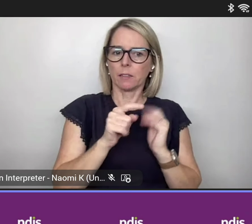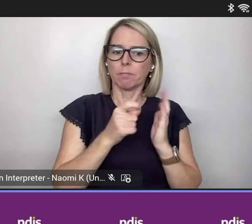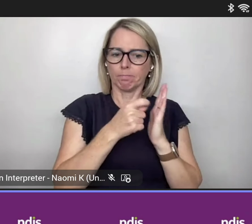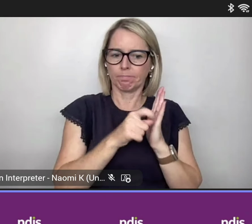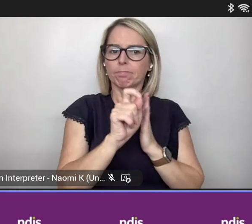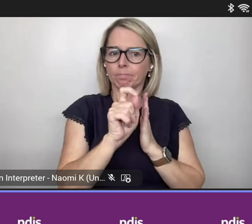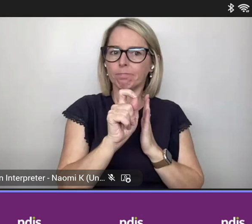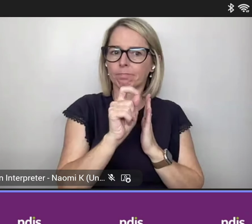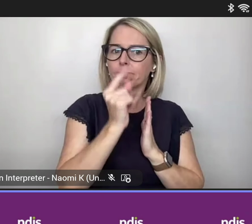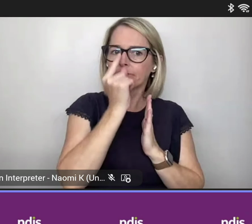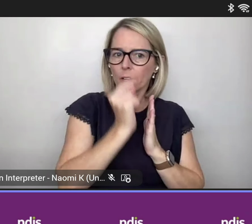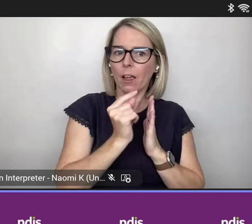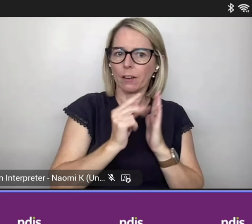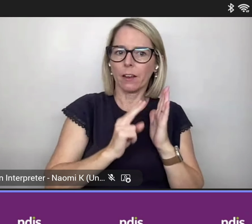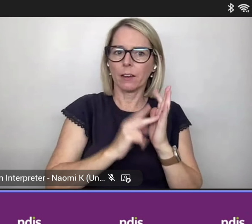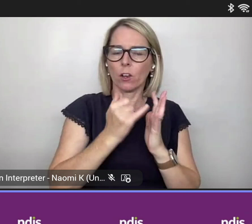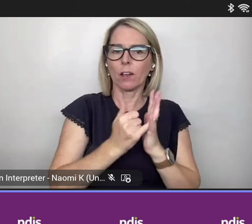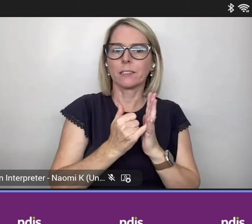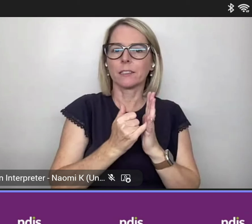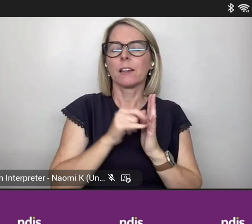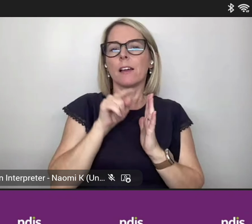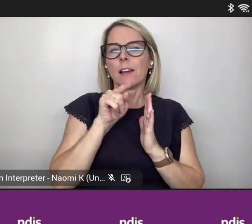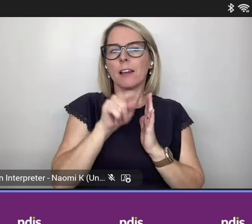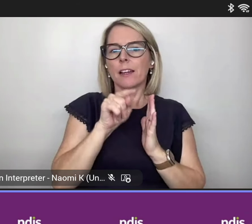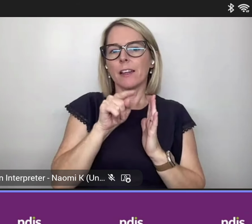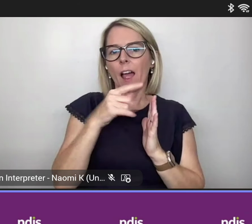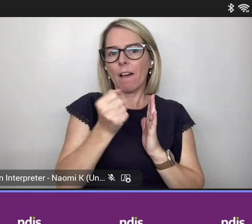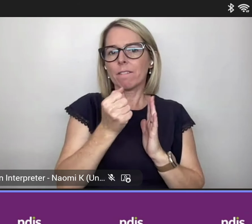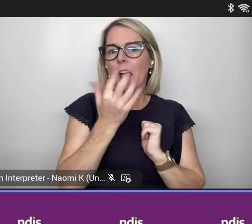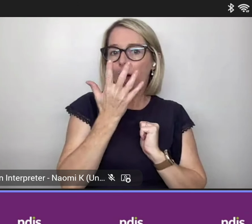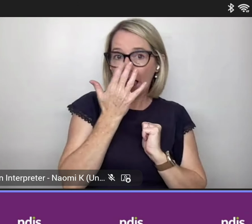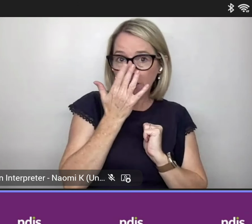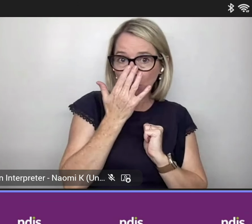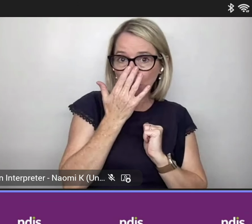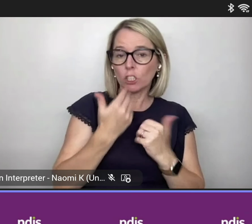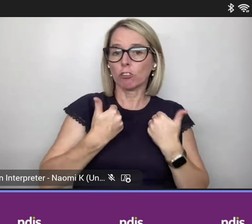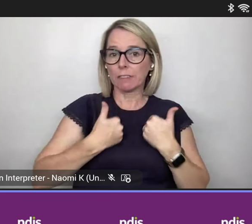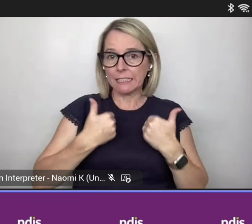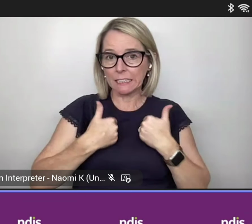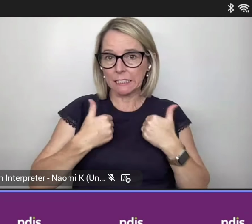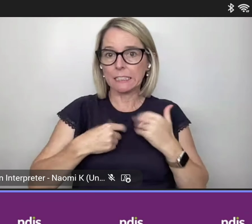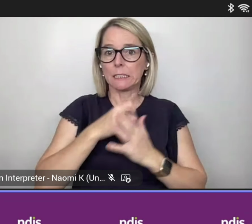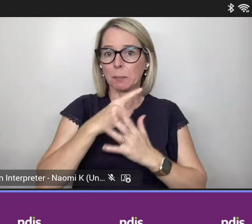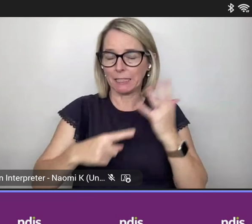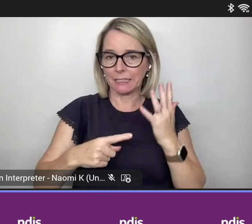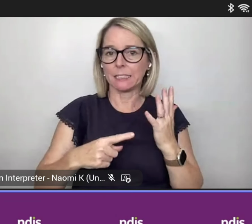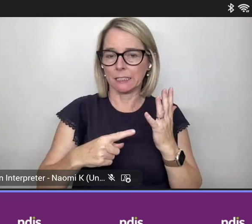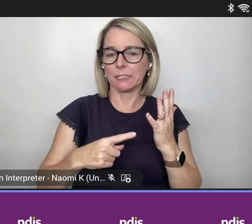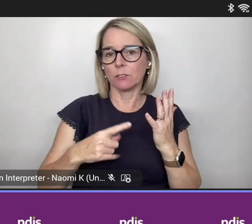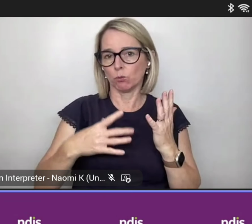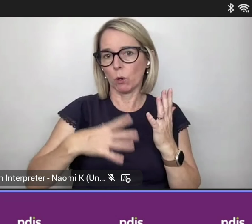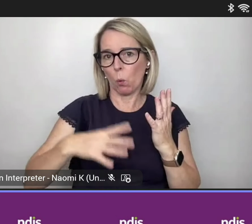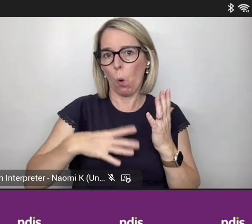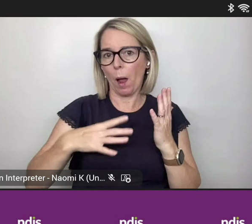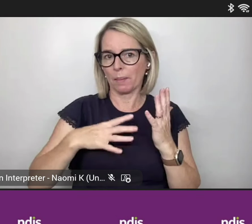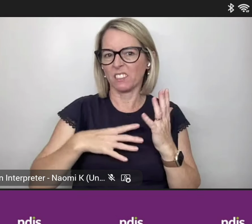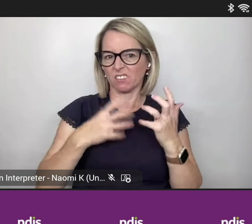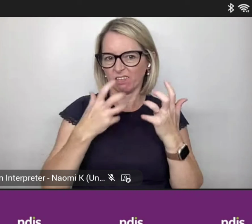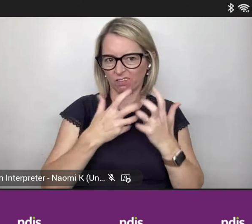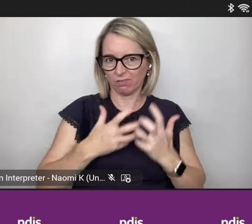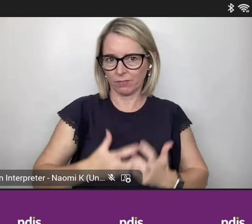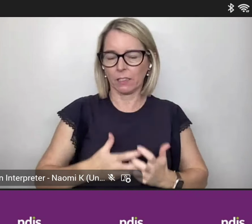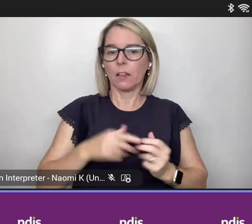under the age, residency, and disability requirements. Oscar has a permanent impairment relating to his spinal cord